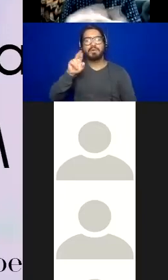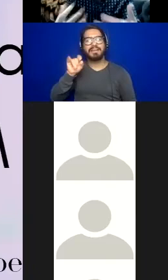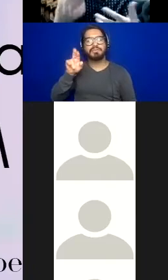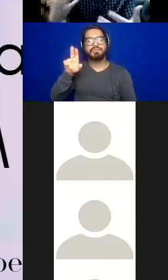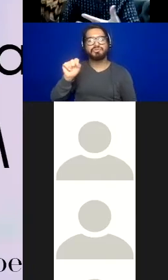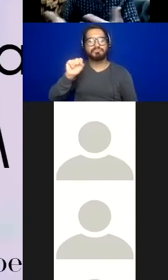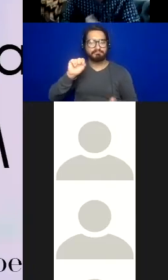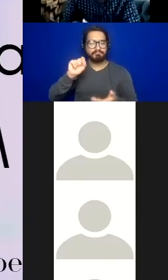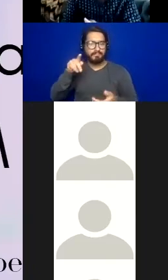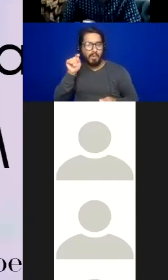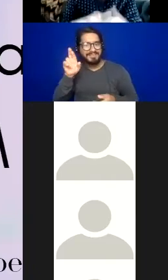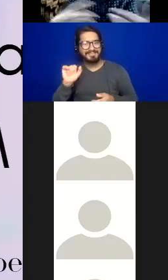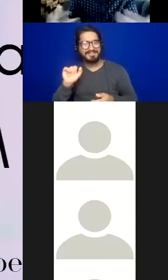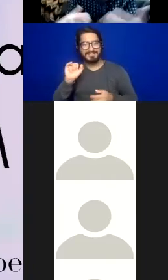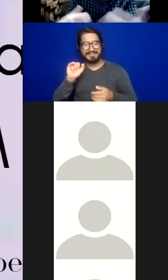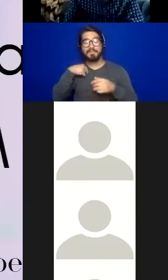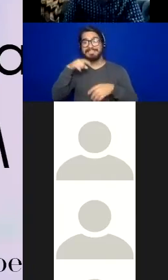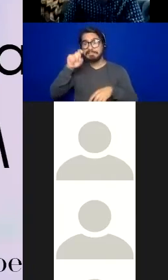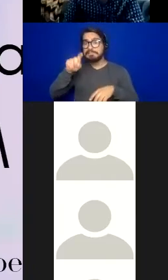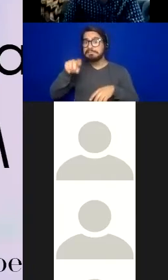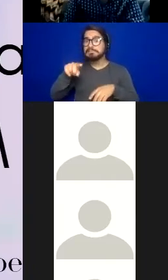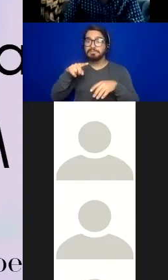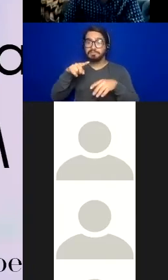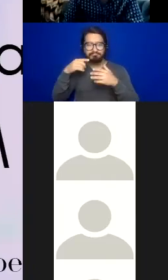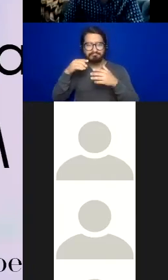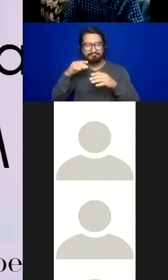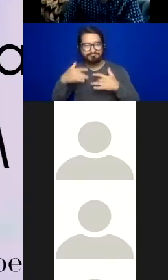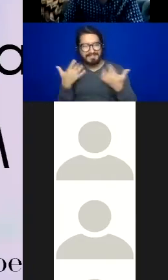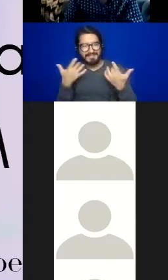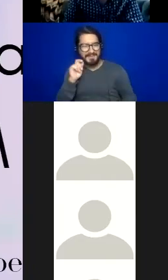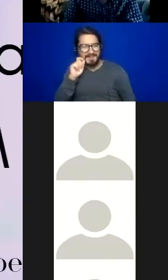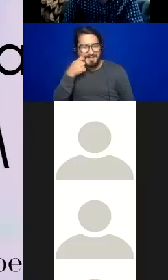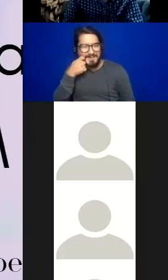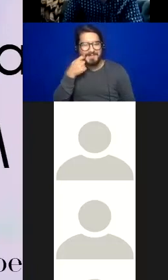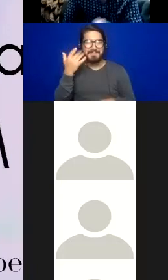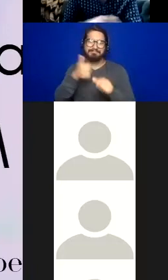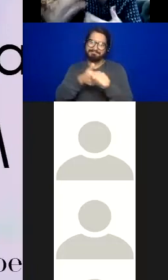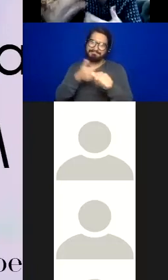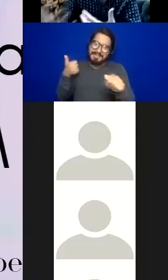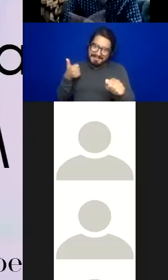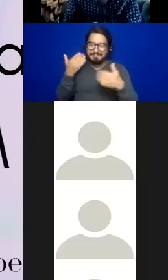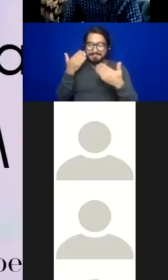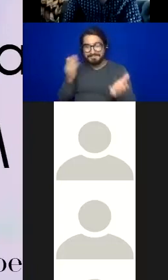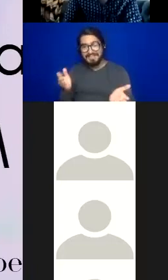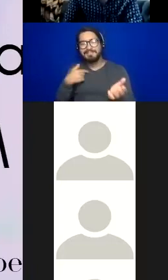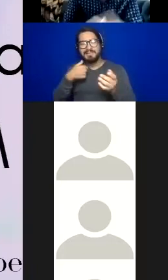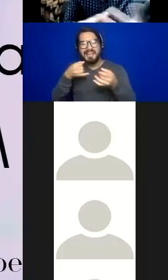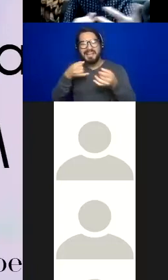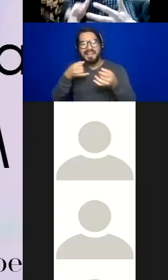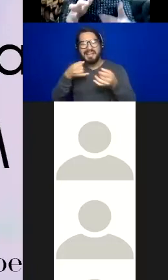cool activity we're gonna have to skip because I'm a little bit behind, but I can give you the link and you can do it on your own